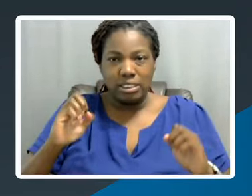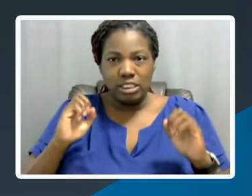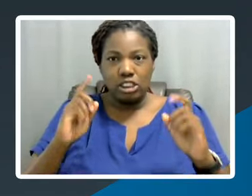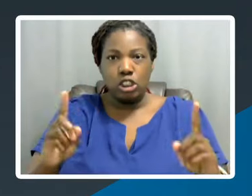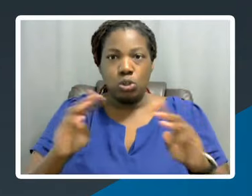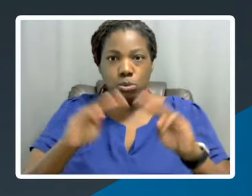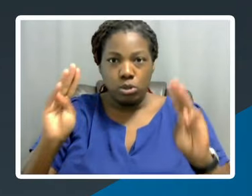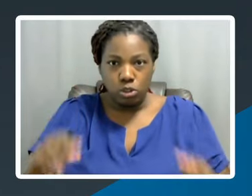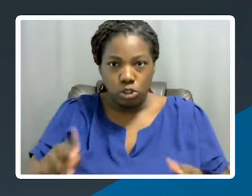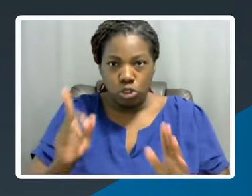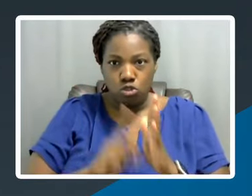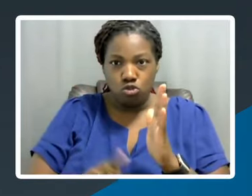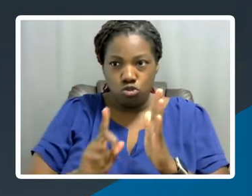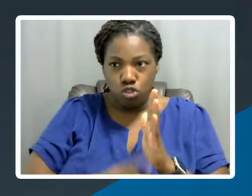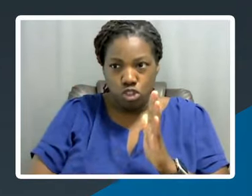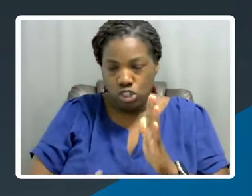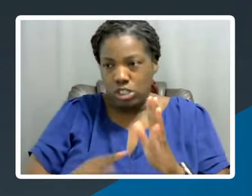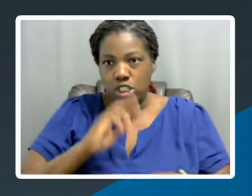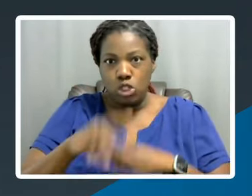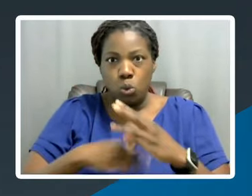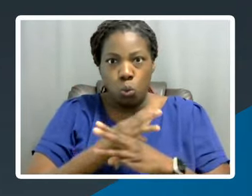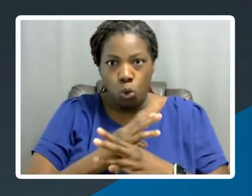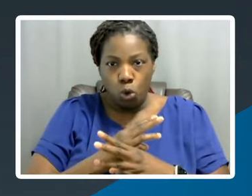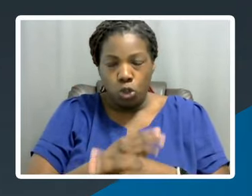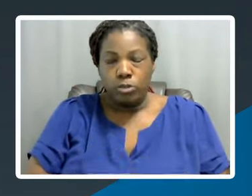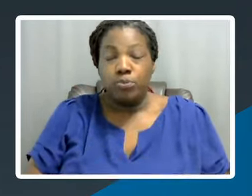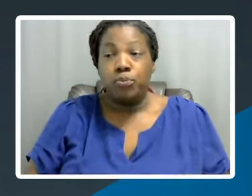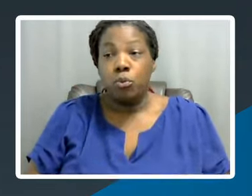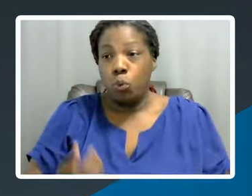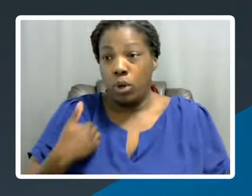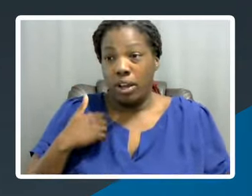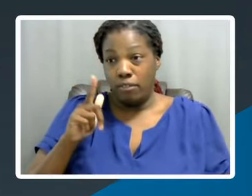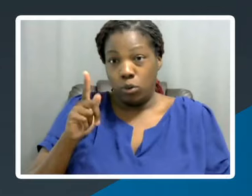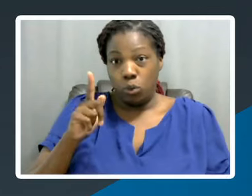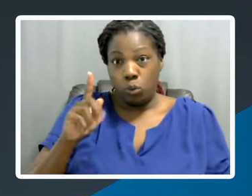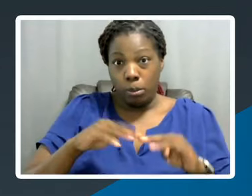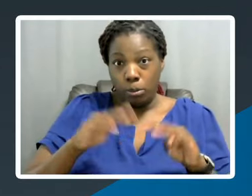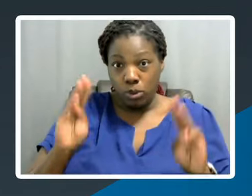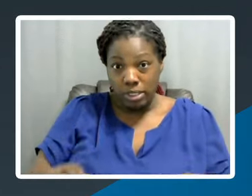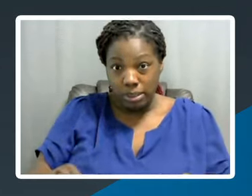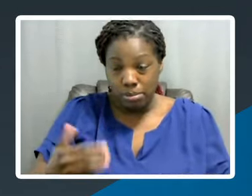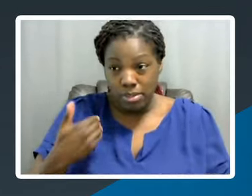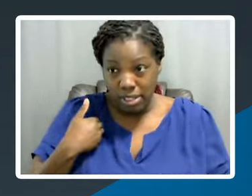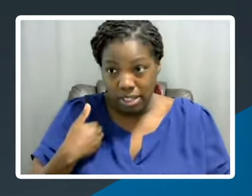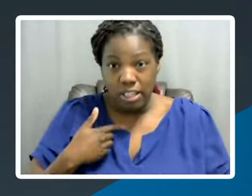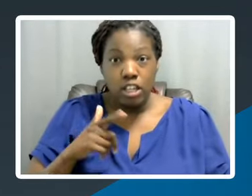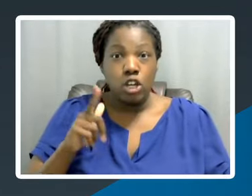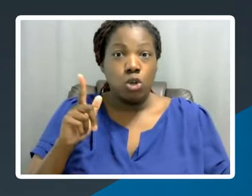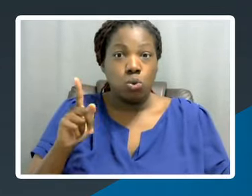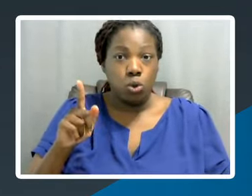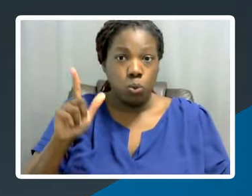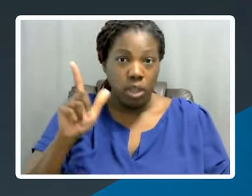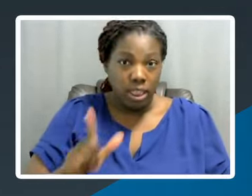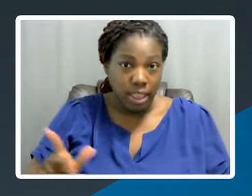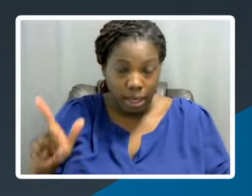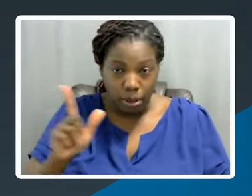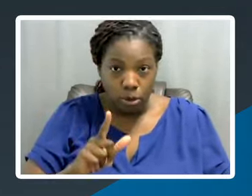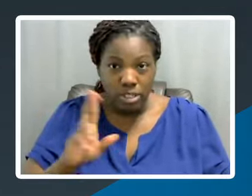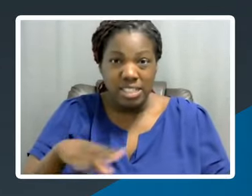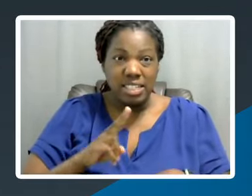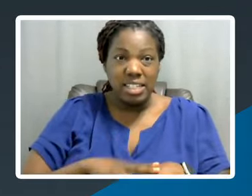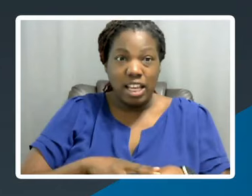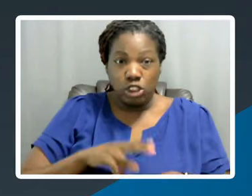research complex in the world. We have over 21 museums, 21 libraries, the National Zoo.